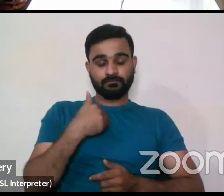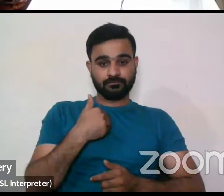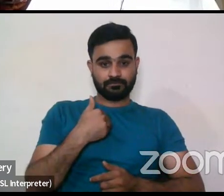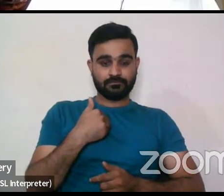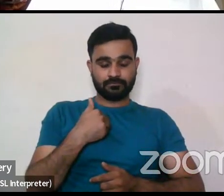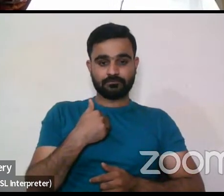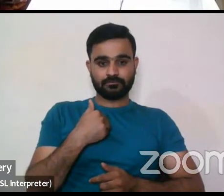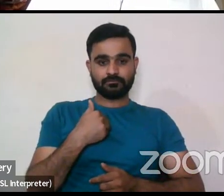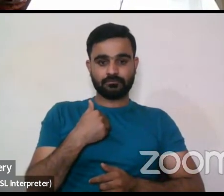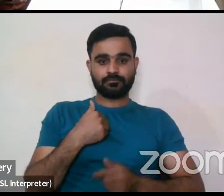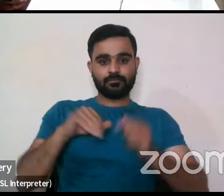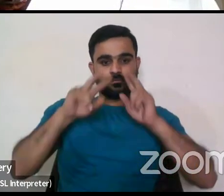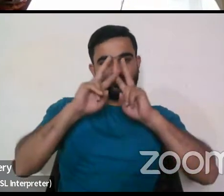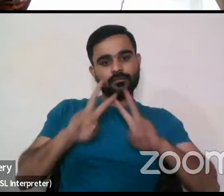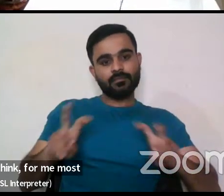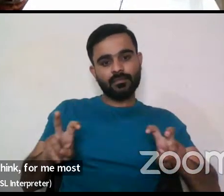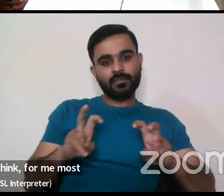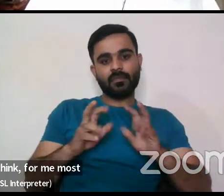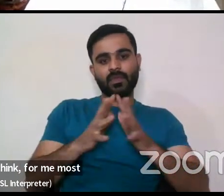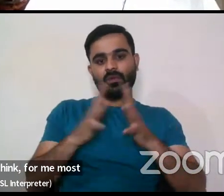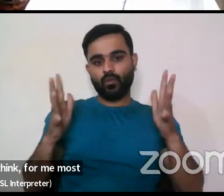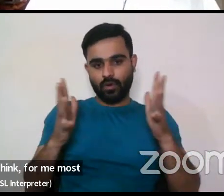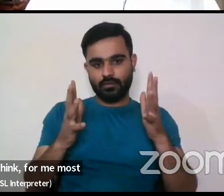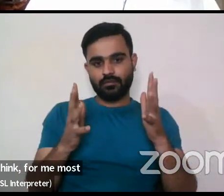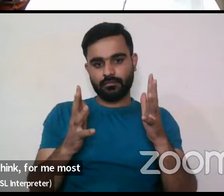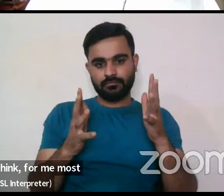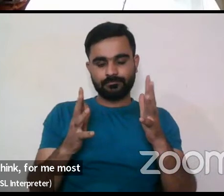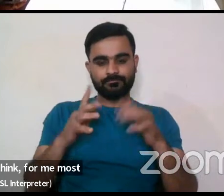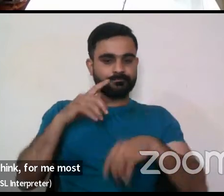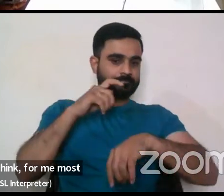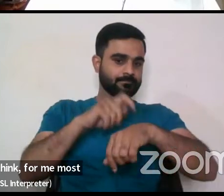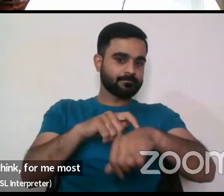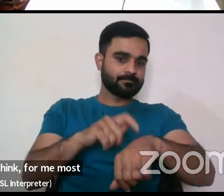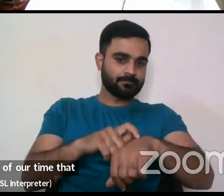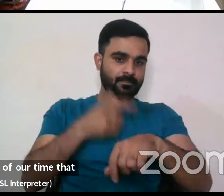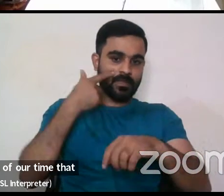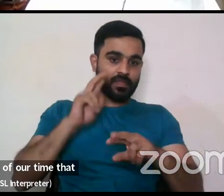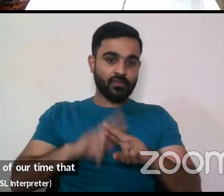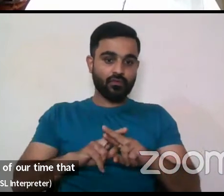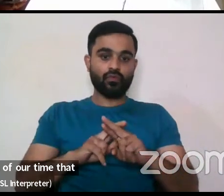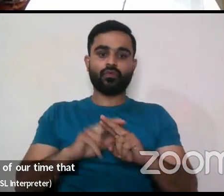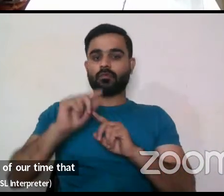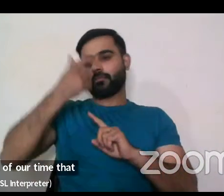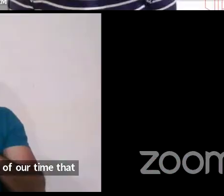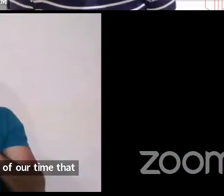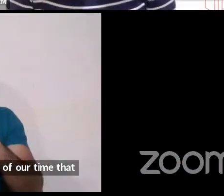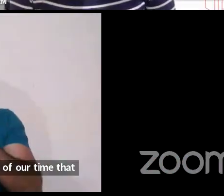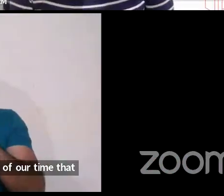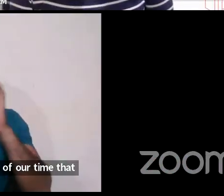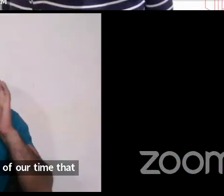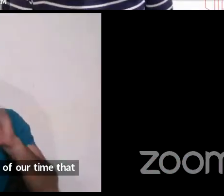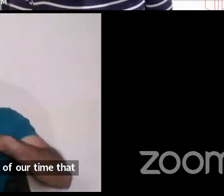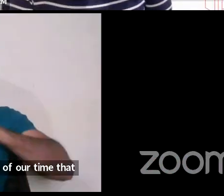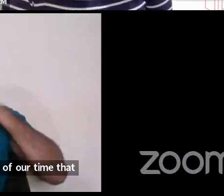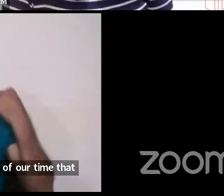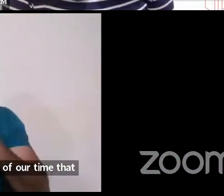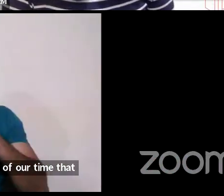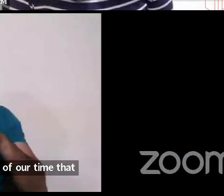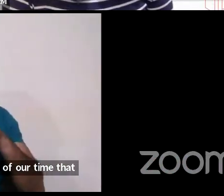most, research takes up so much of our time that if it's not a personal connection, it's almost harder to stay with